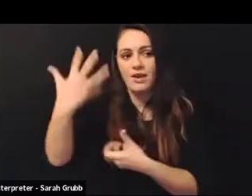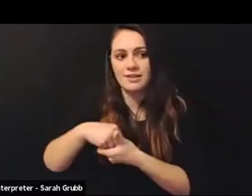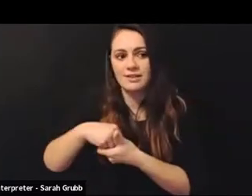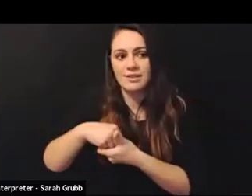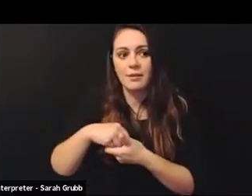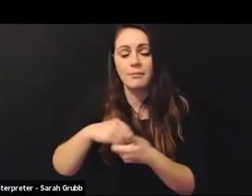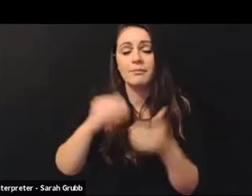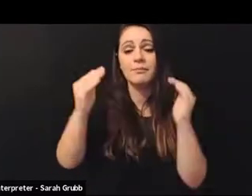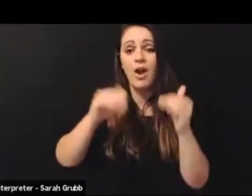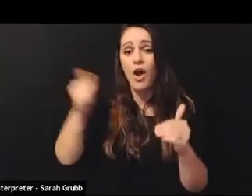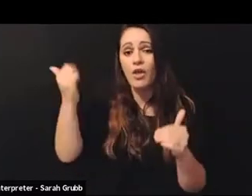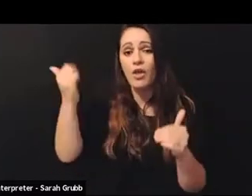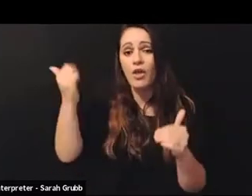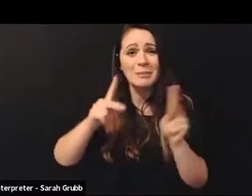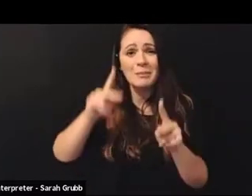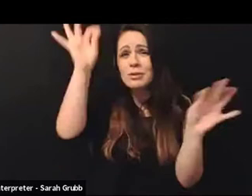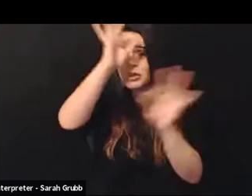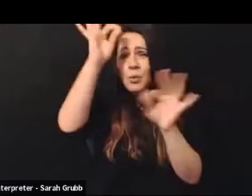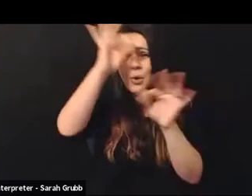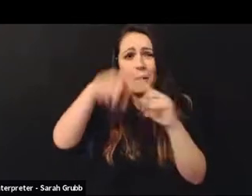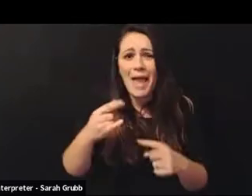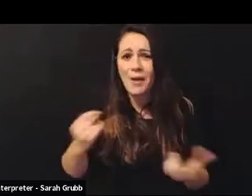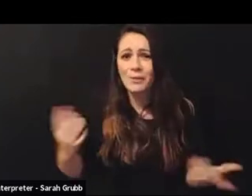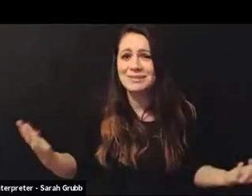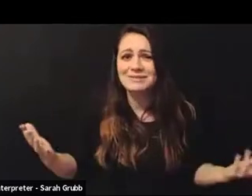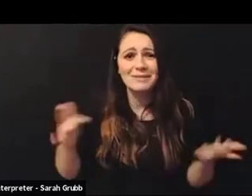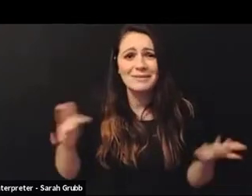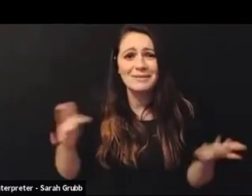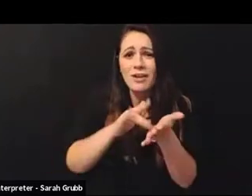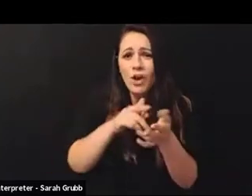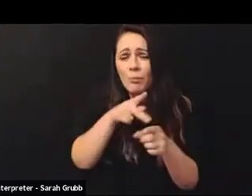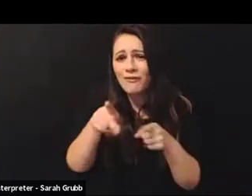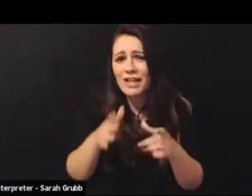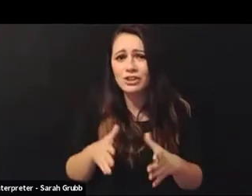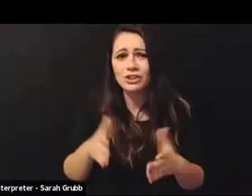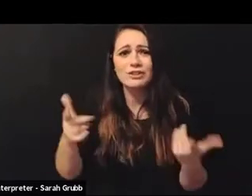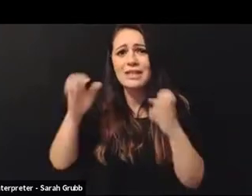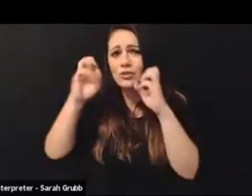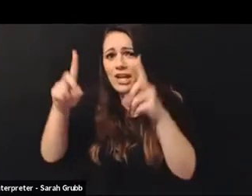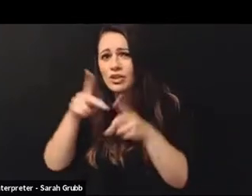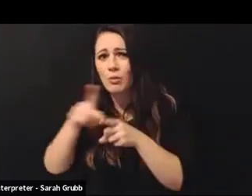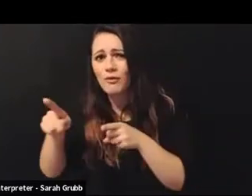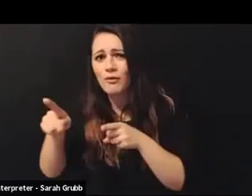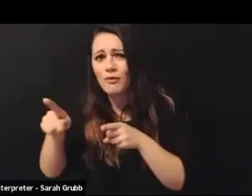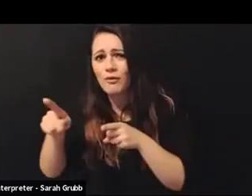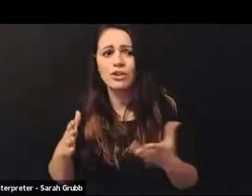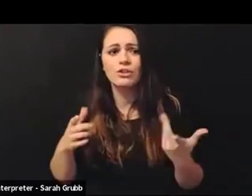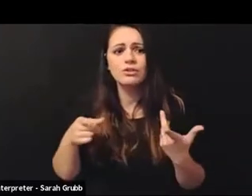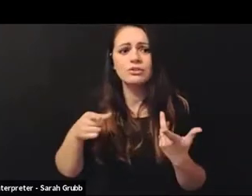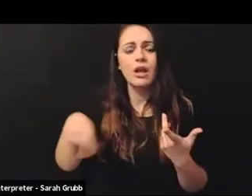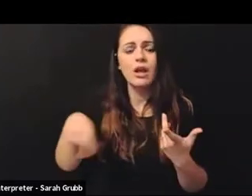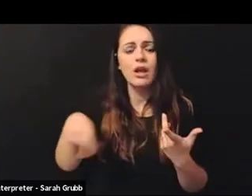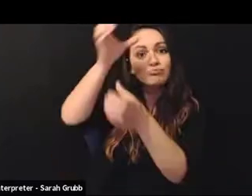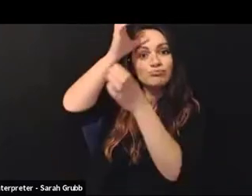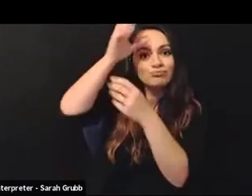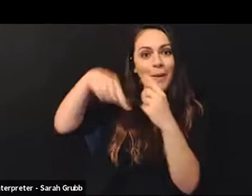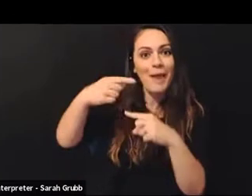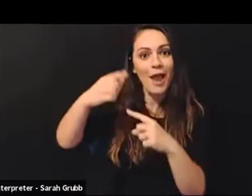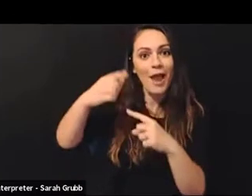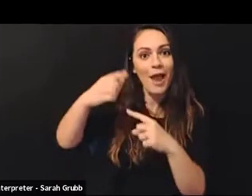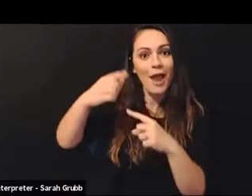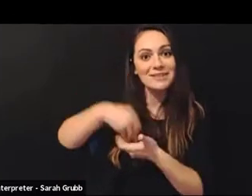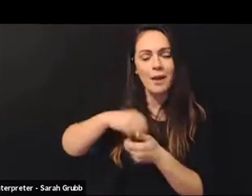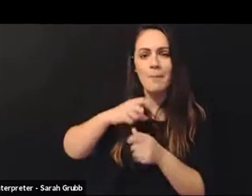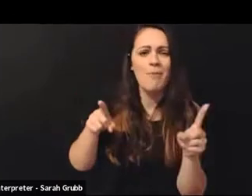syndrome. Medical professionals, educational professionals don't know this as well as they know autism, right? Okay.